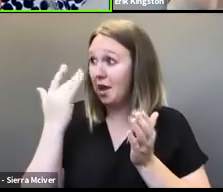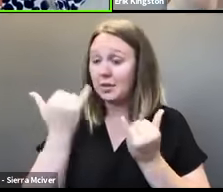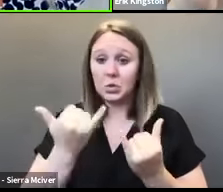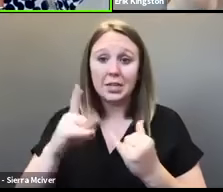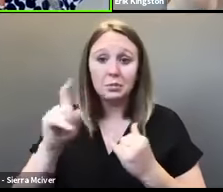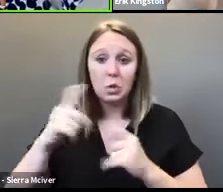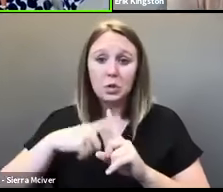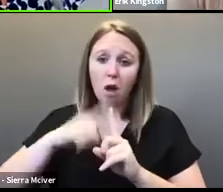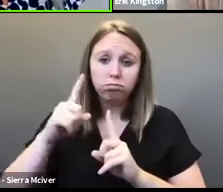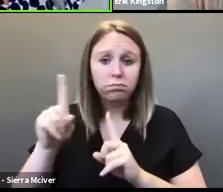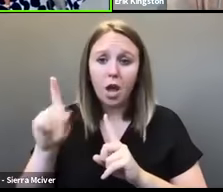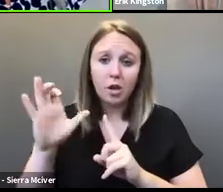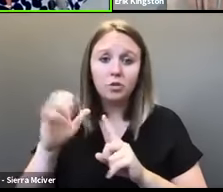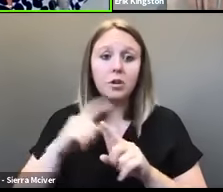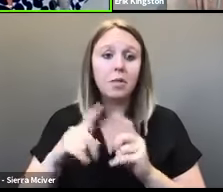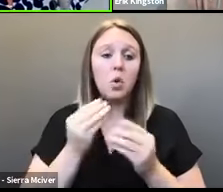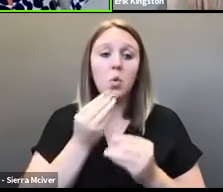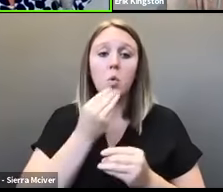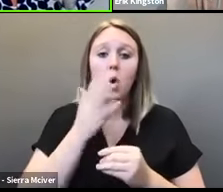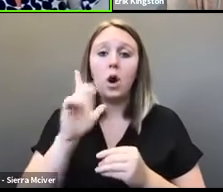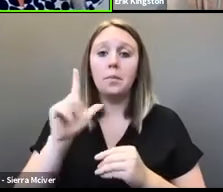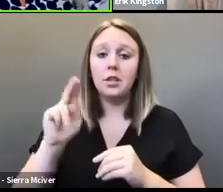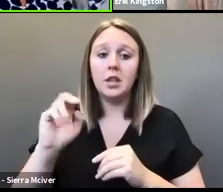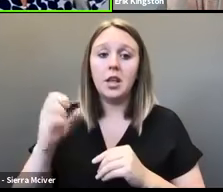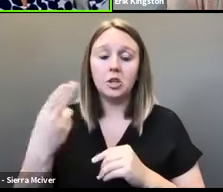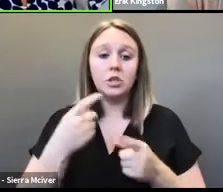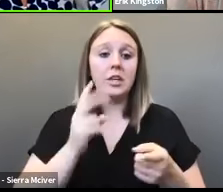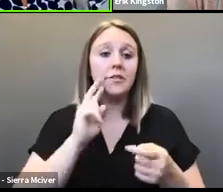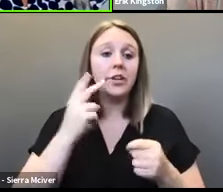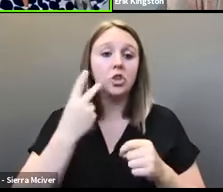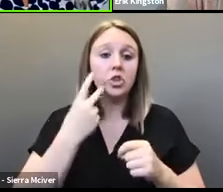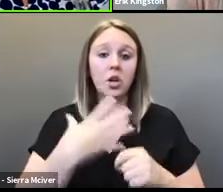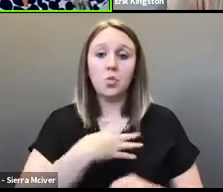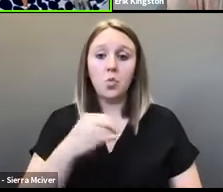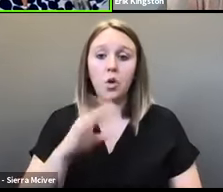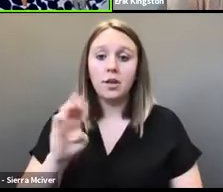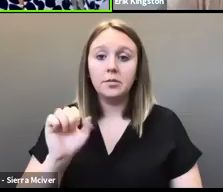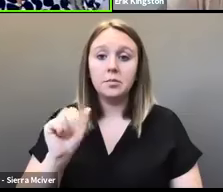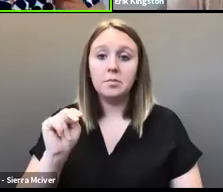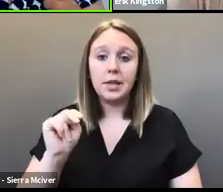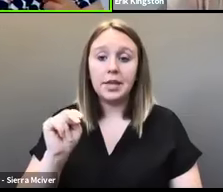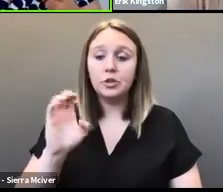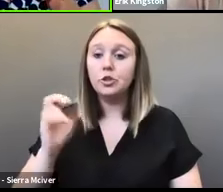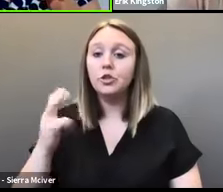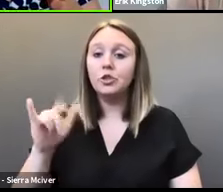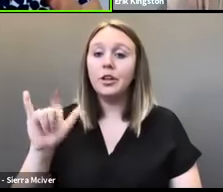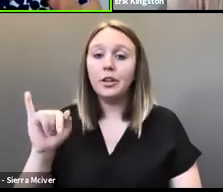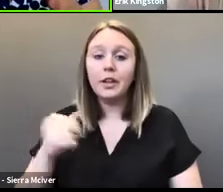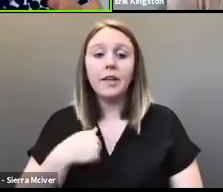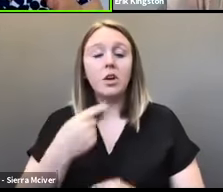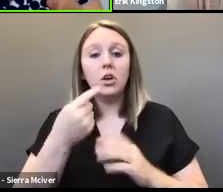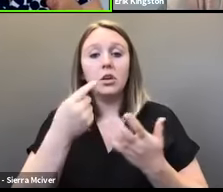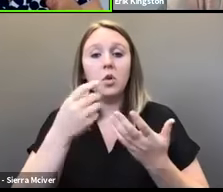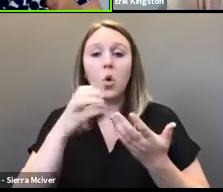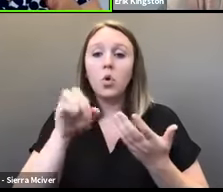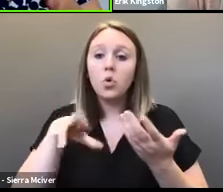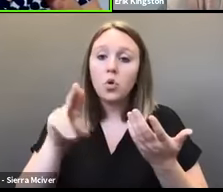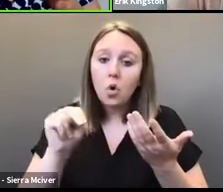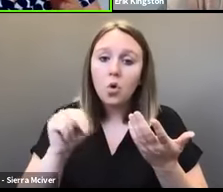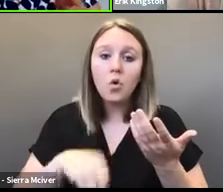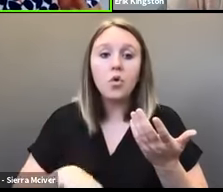but this is vegetarian white bean chili. So there's some corn in there and some red